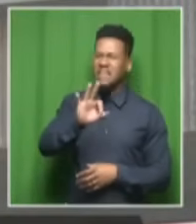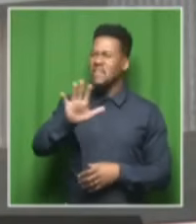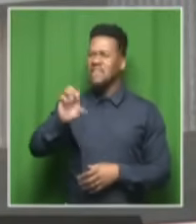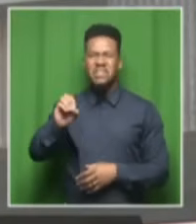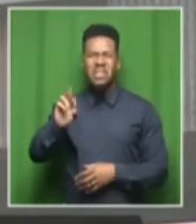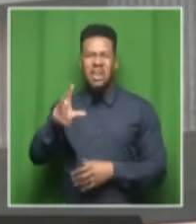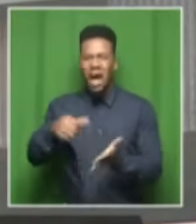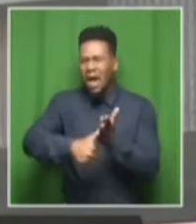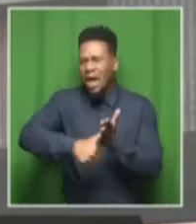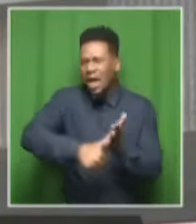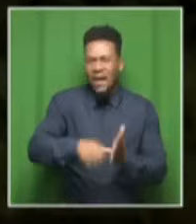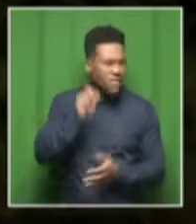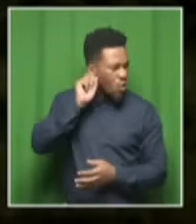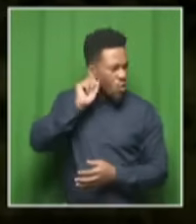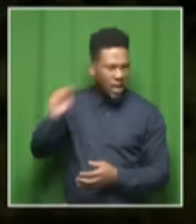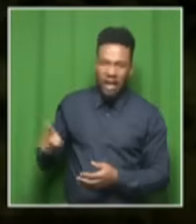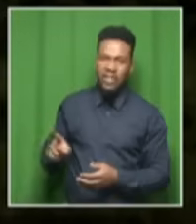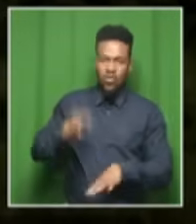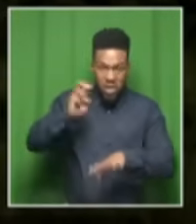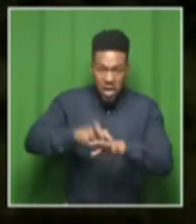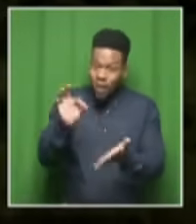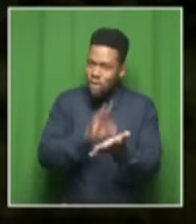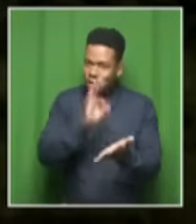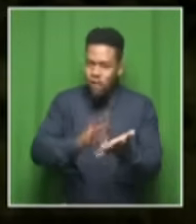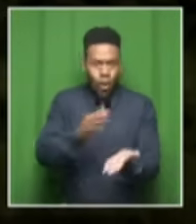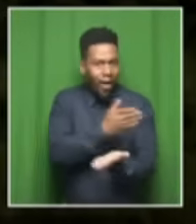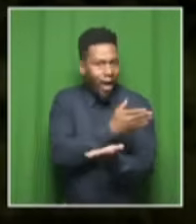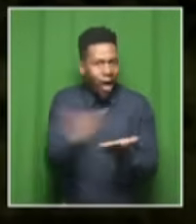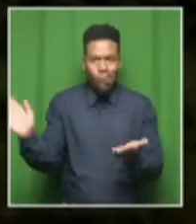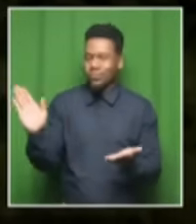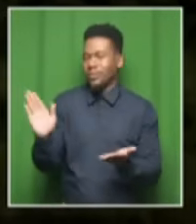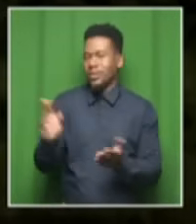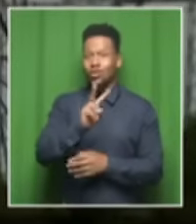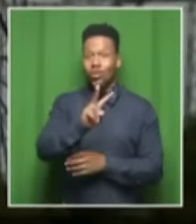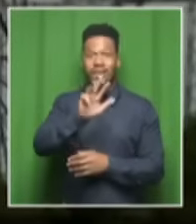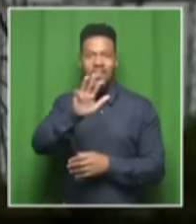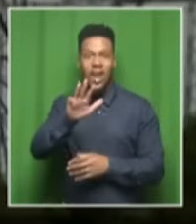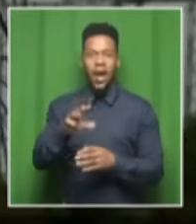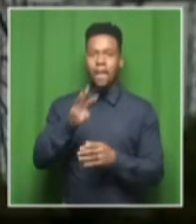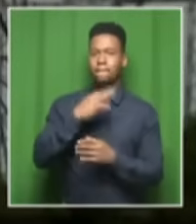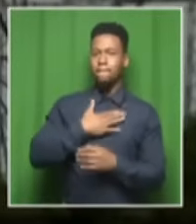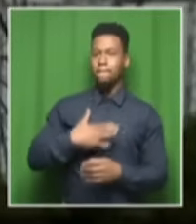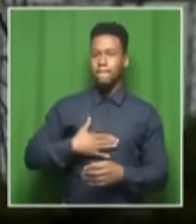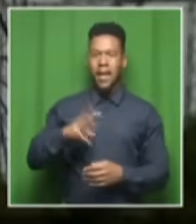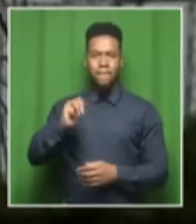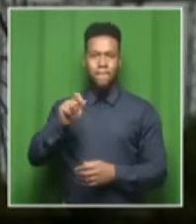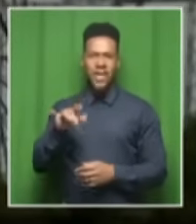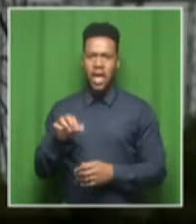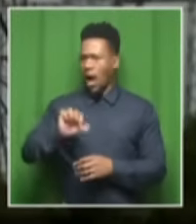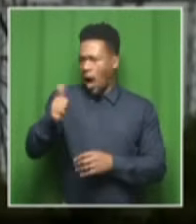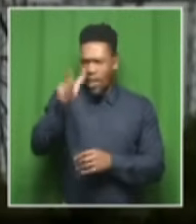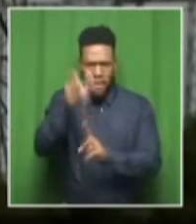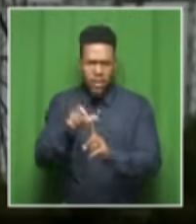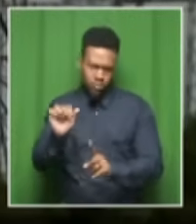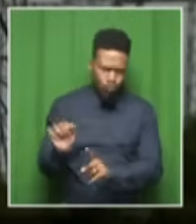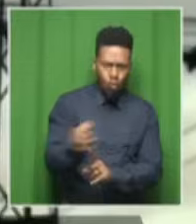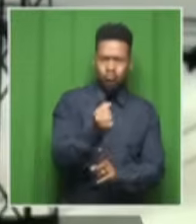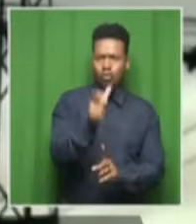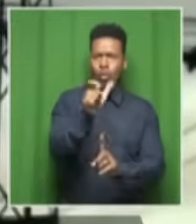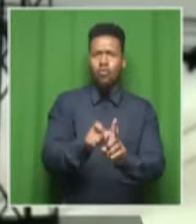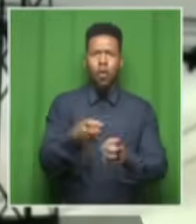campaigns, and vote them out on the 29th of May and give somebody else a chance. Somebody else that has shown in their principles, in